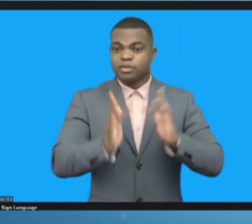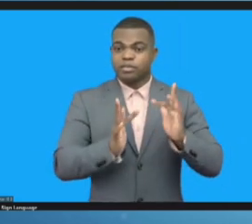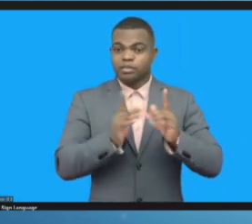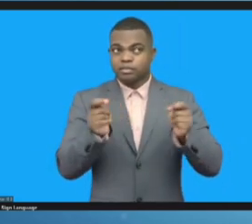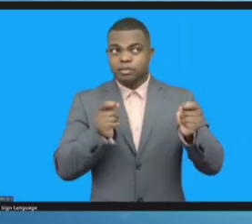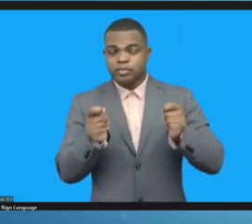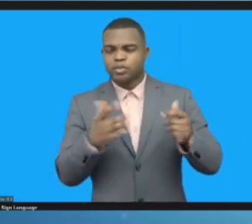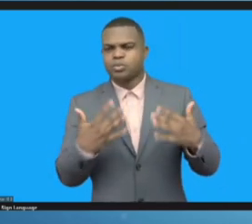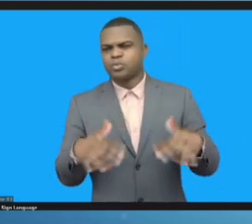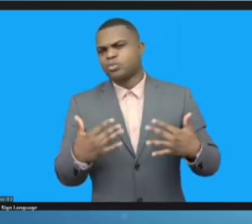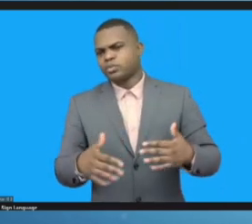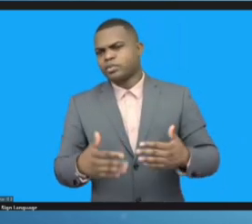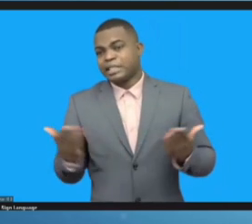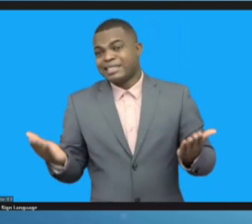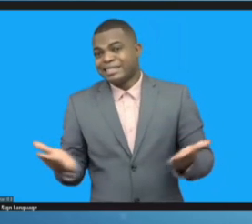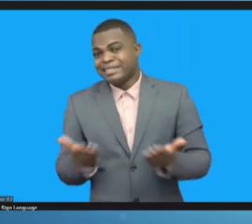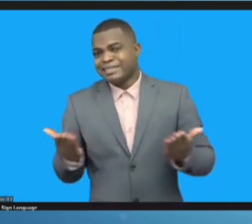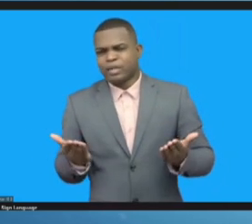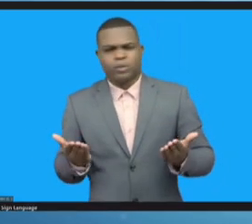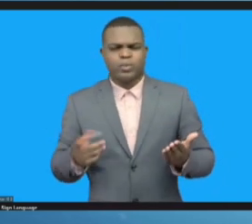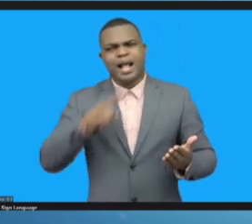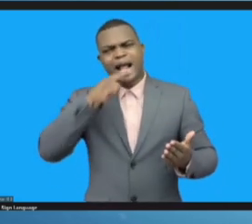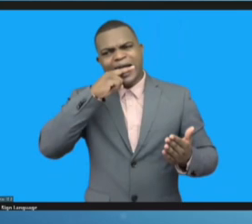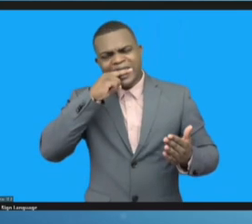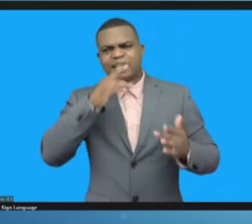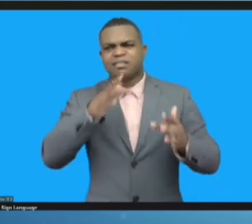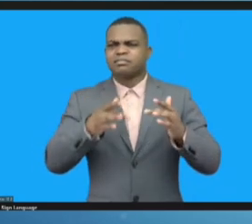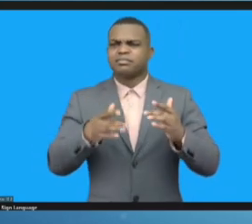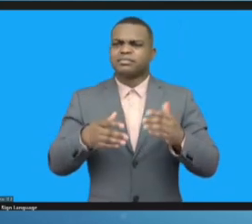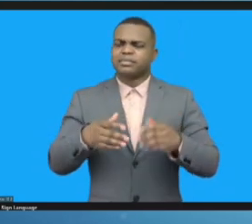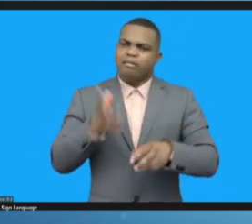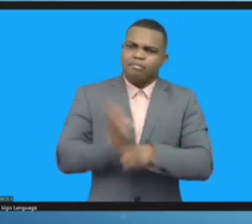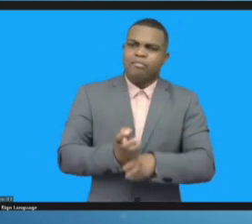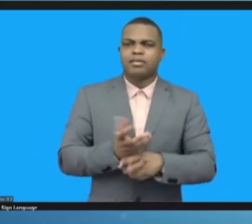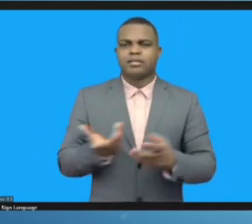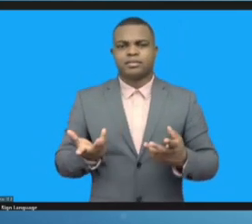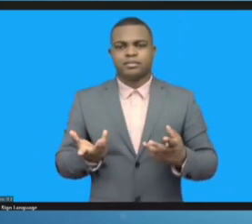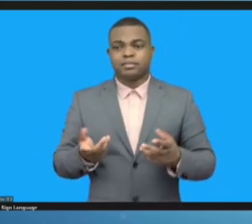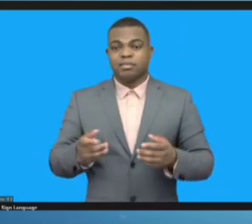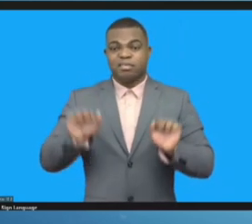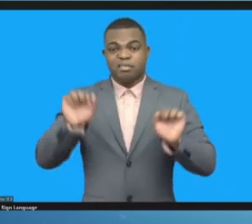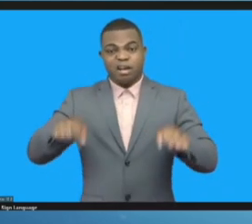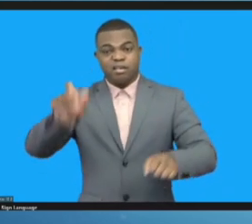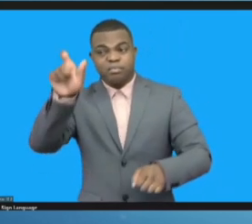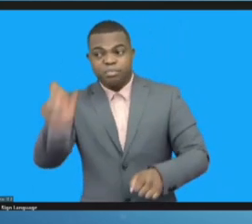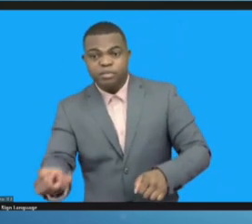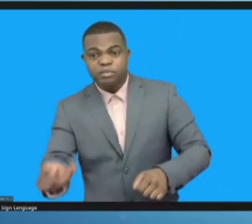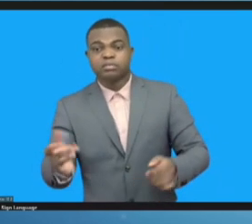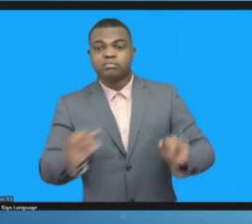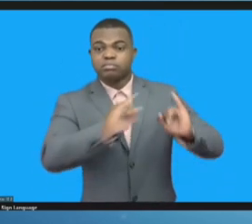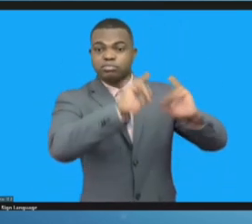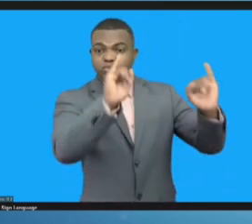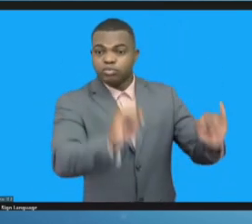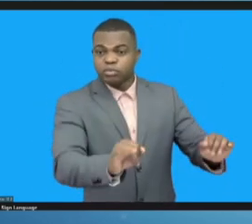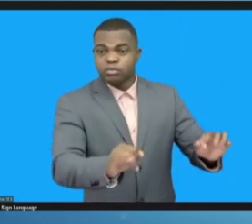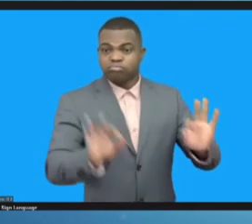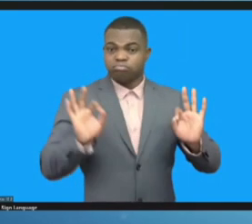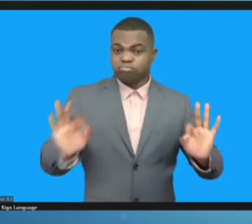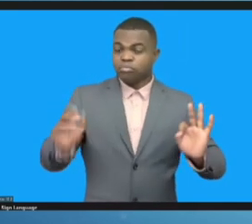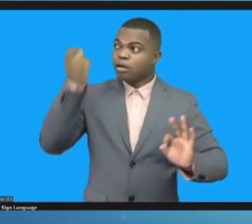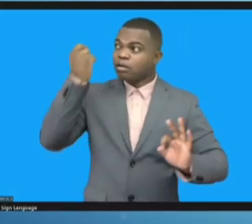at this hybrid meeting, on-site or online, are leaders, experts, and